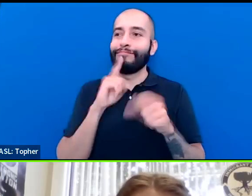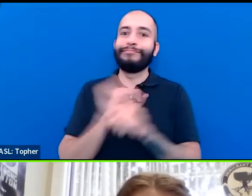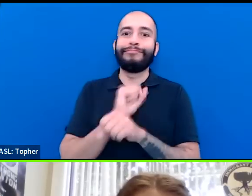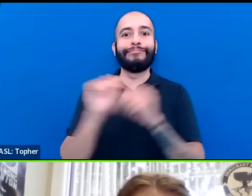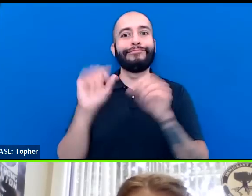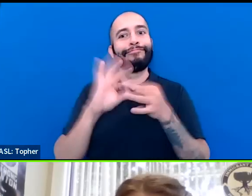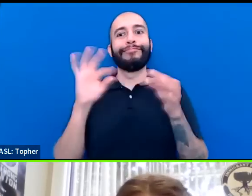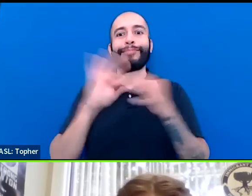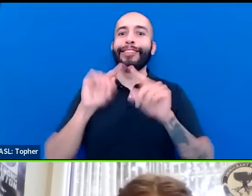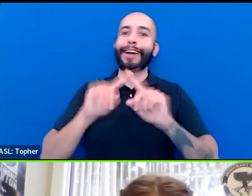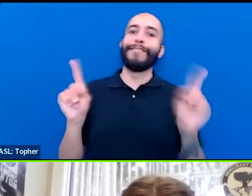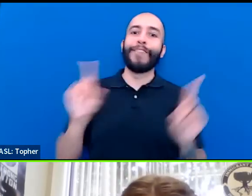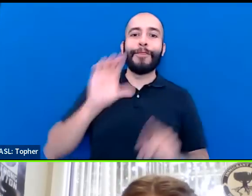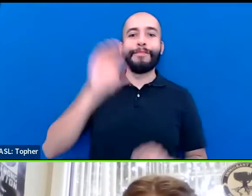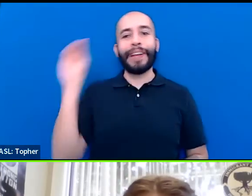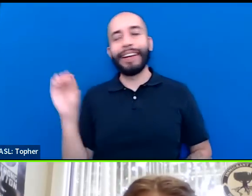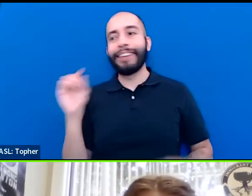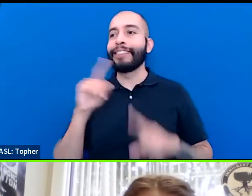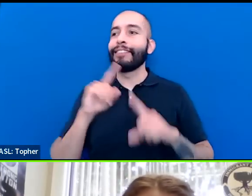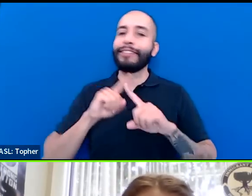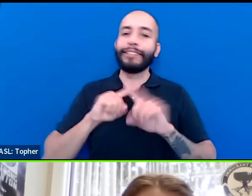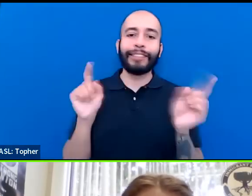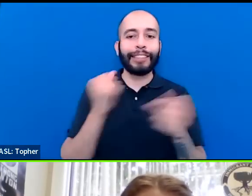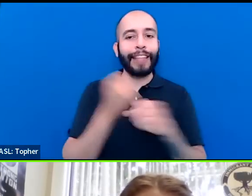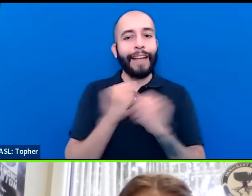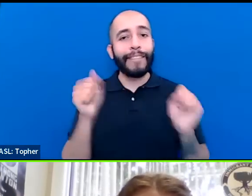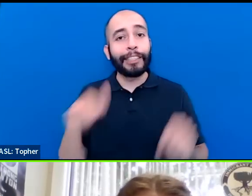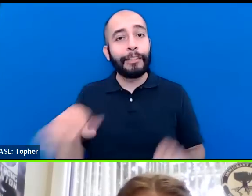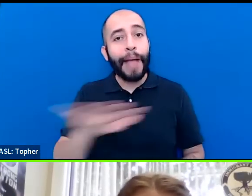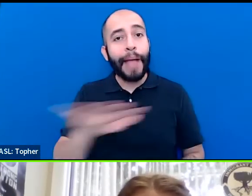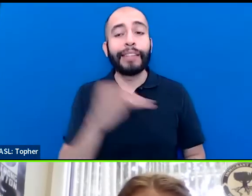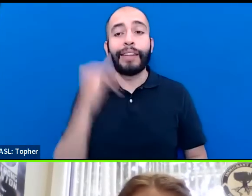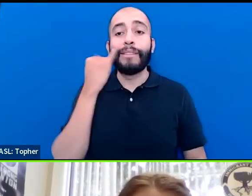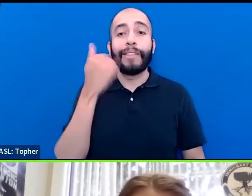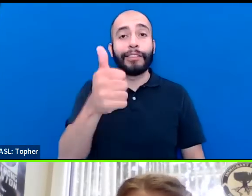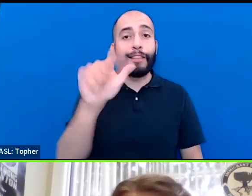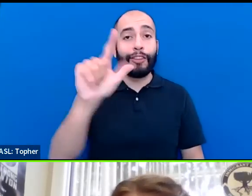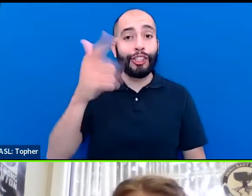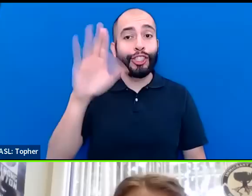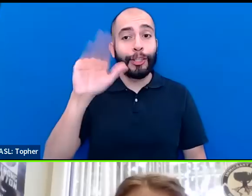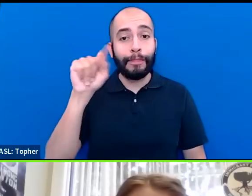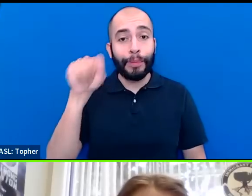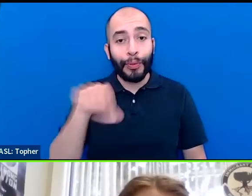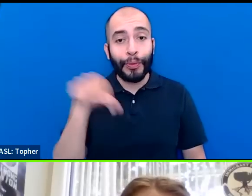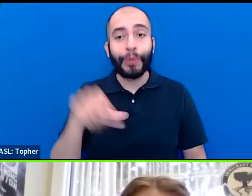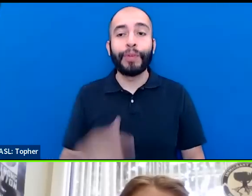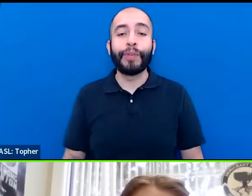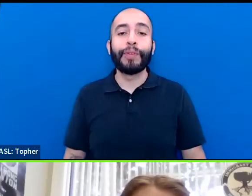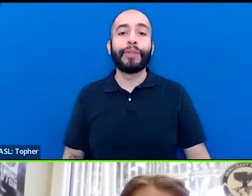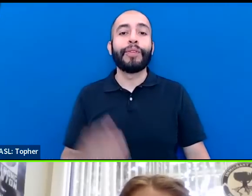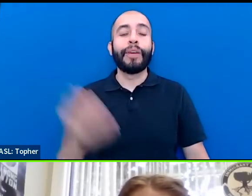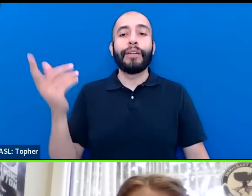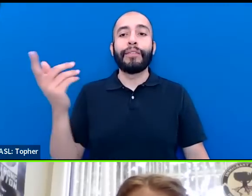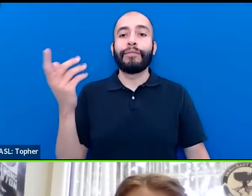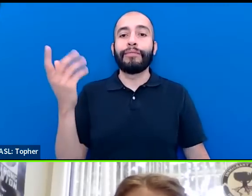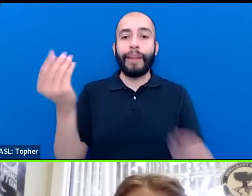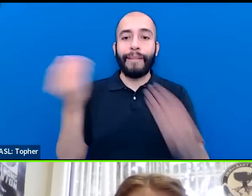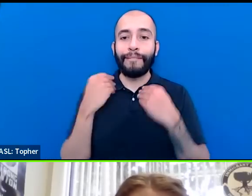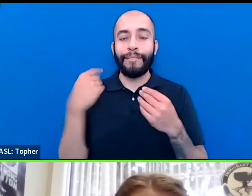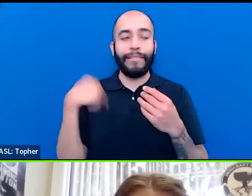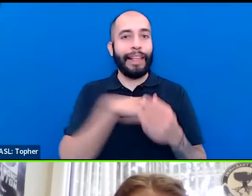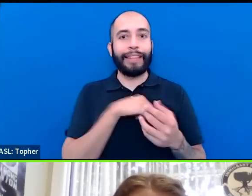know, they gave us Black Lives Matter t-shirts. They, you know, say that they believe in sustainability and climate justice.